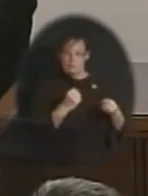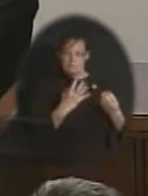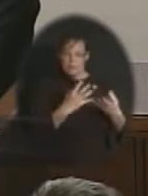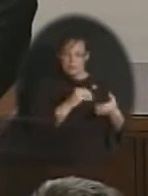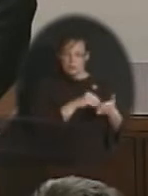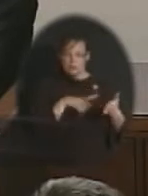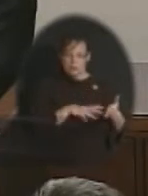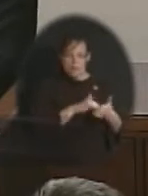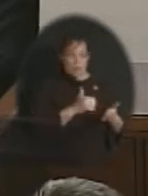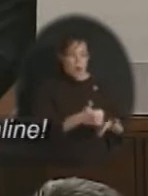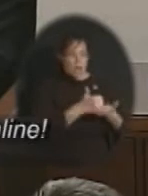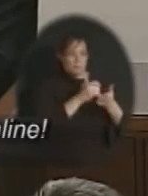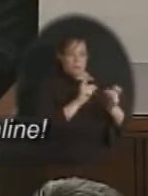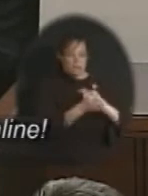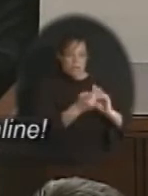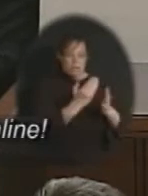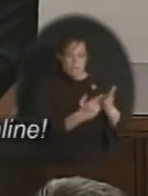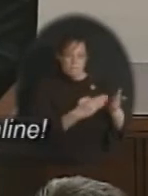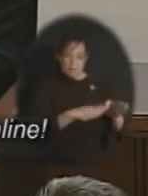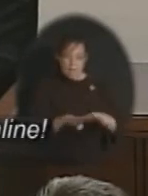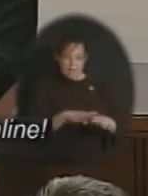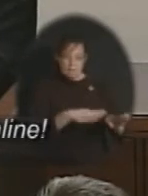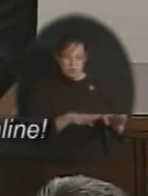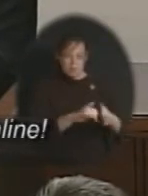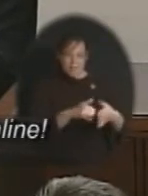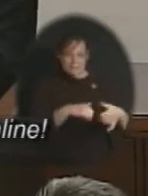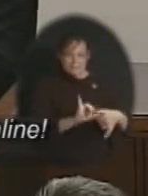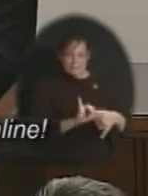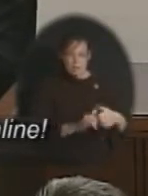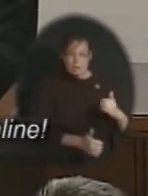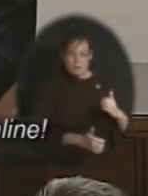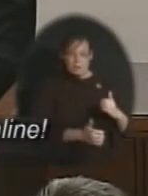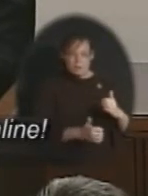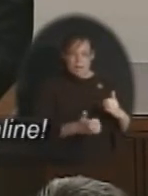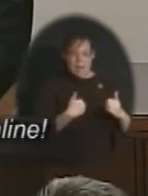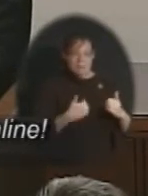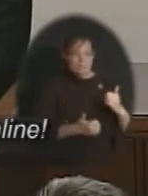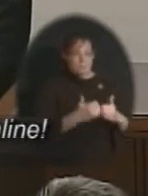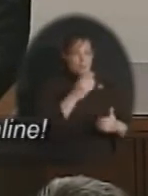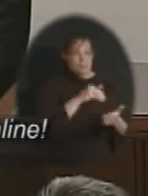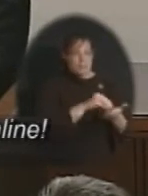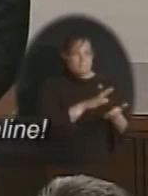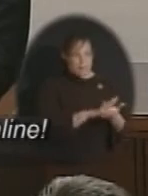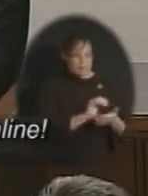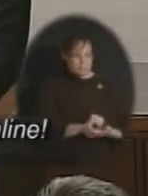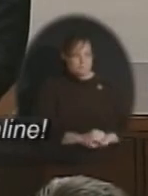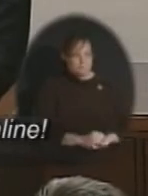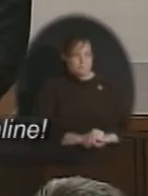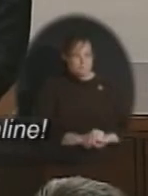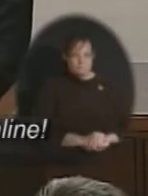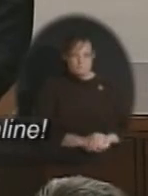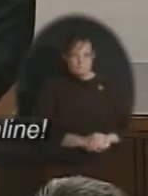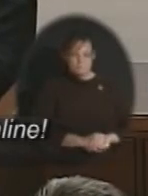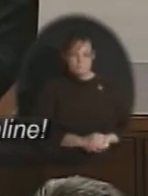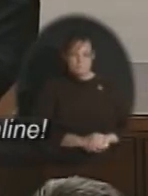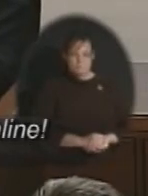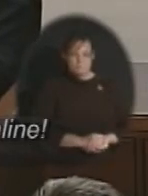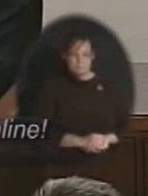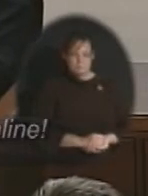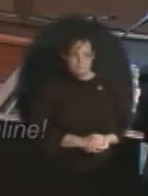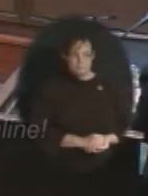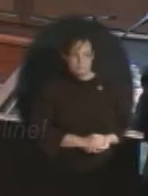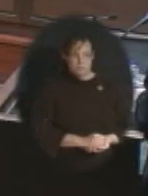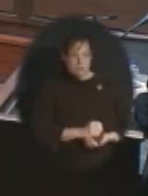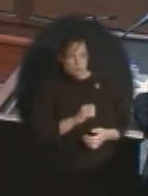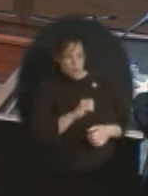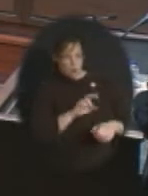students that we're helping change some behavior. This is still has the most impact on doing that. So